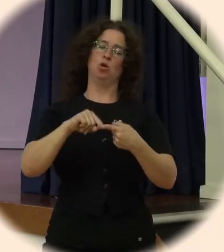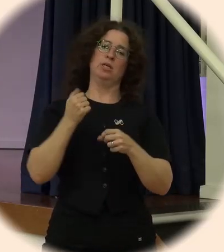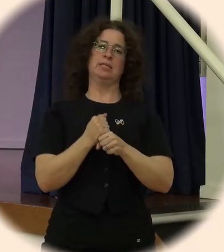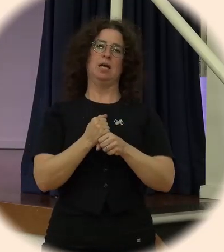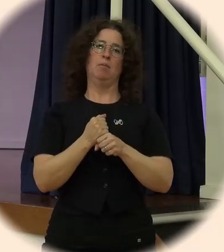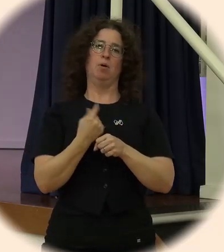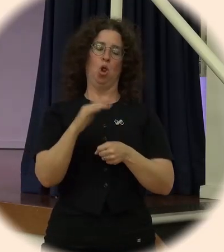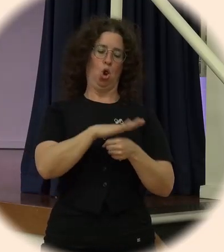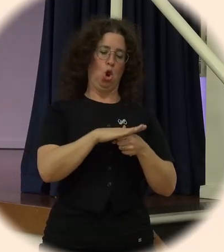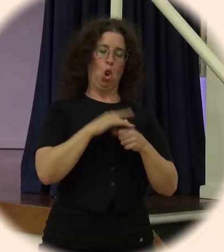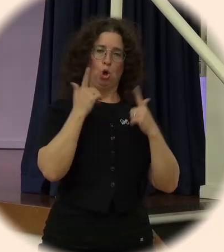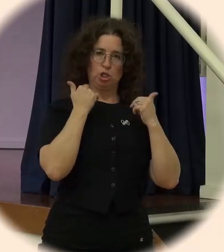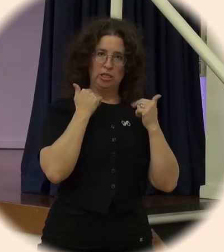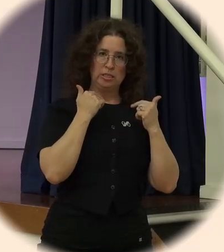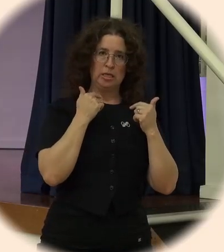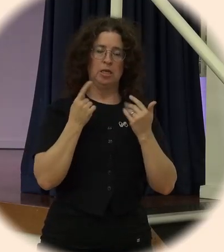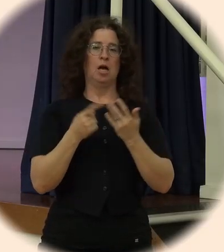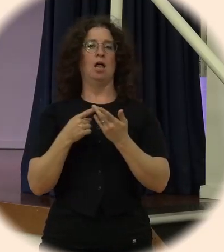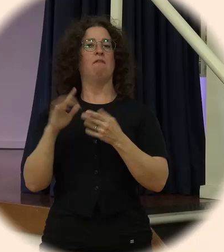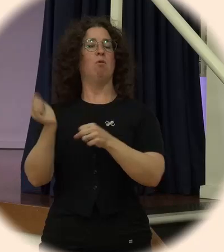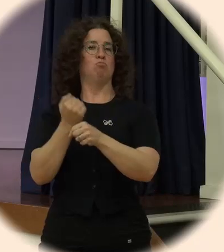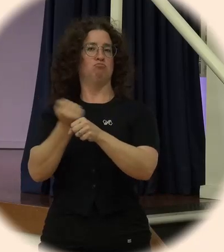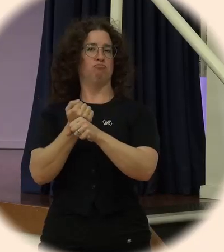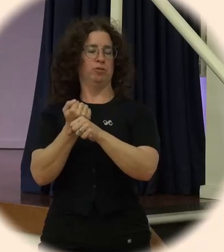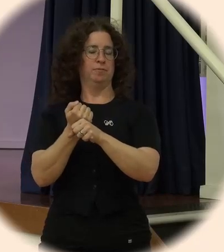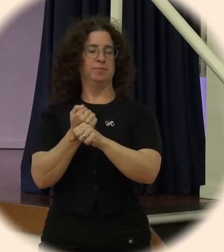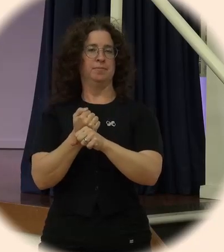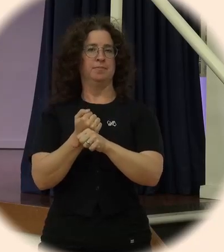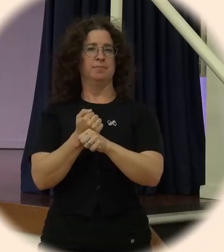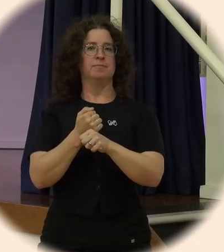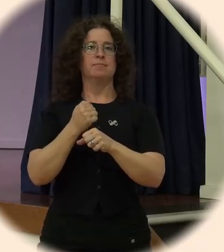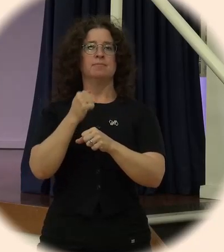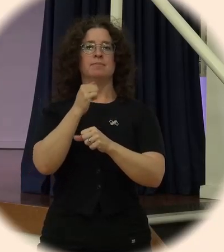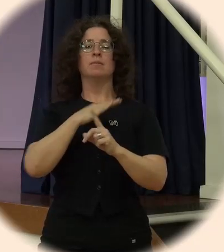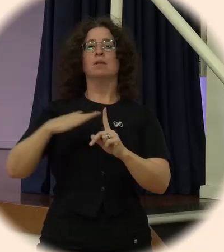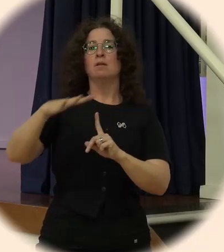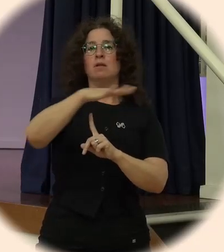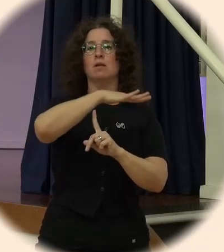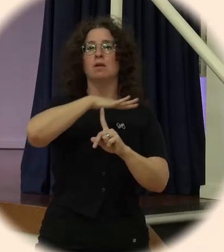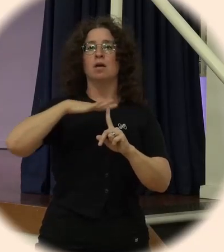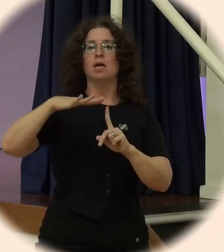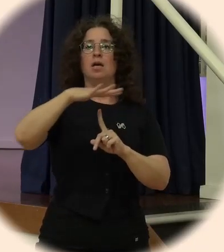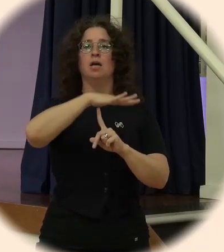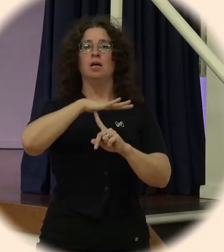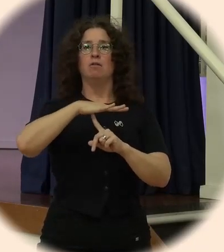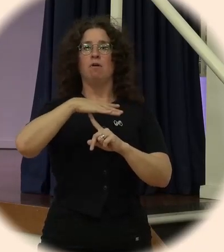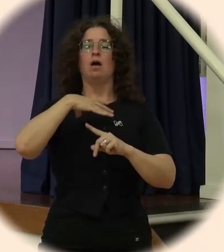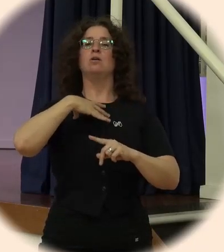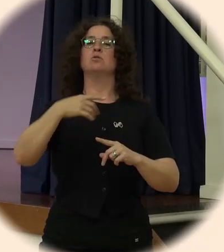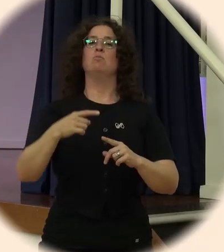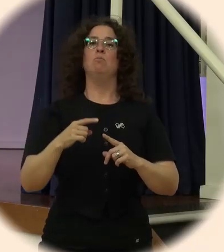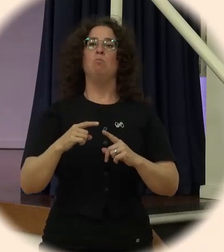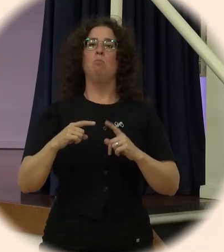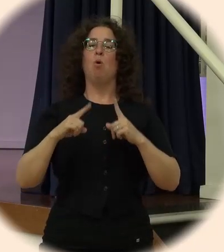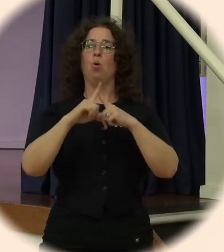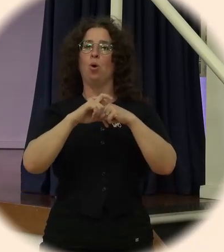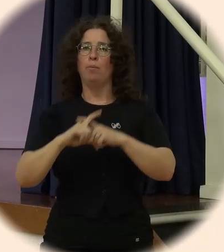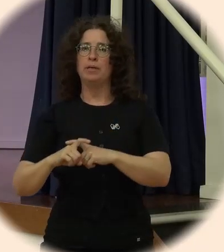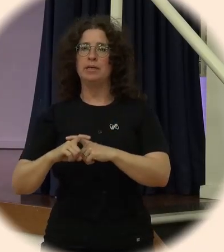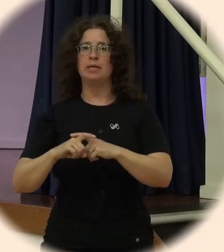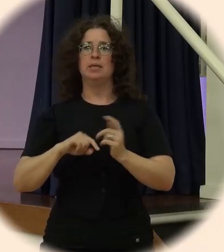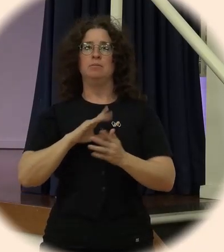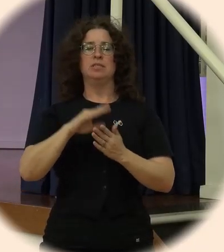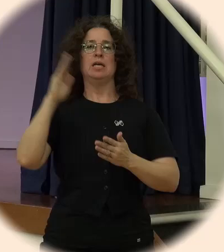profile for local testing and another for production builds. Environments take it further by letting you host and test bundles across different servers, such